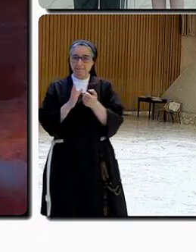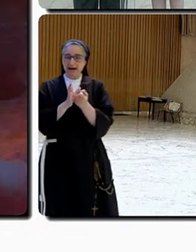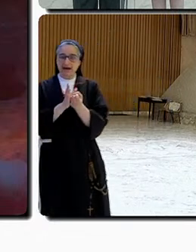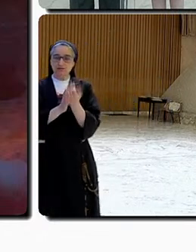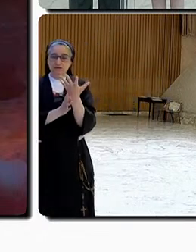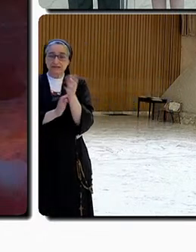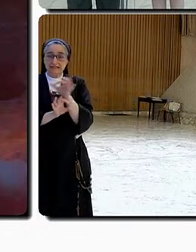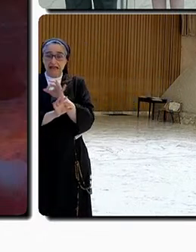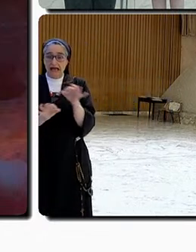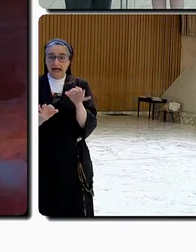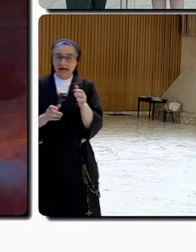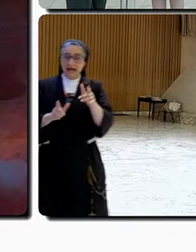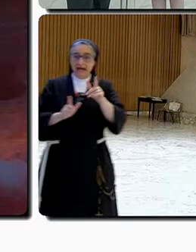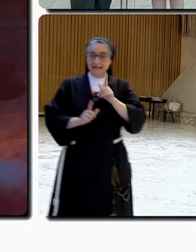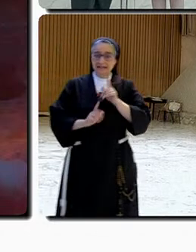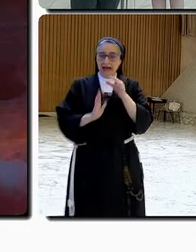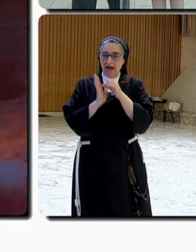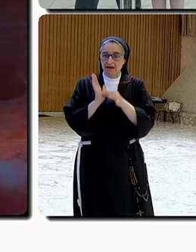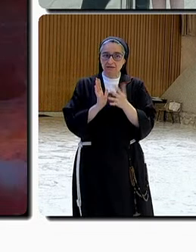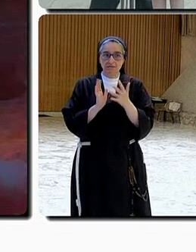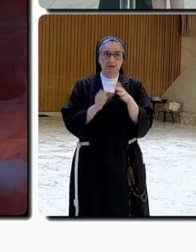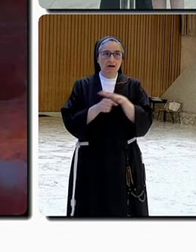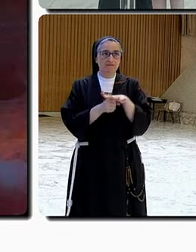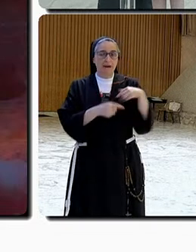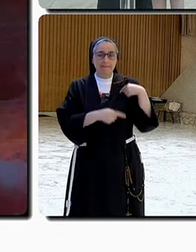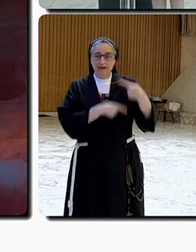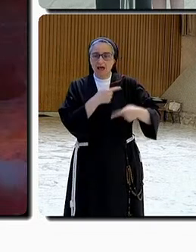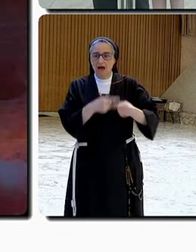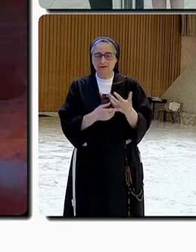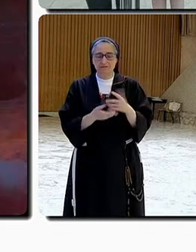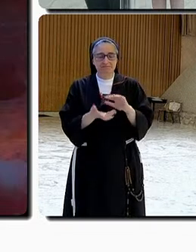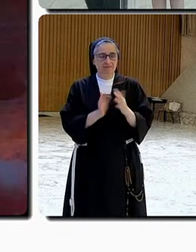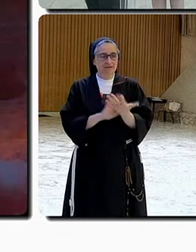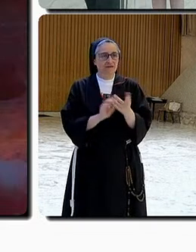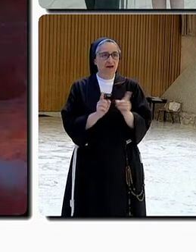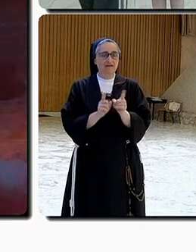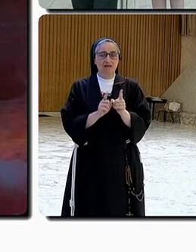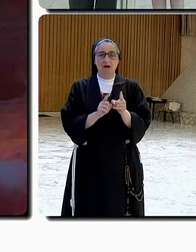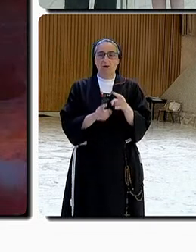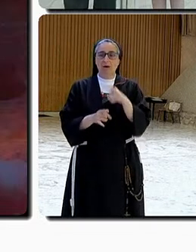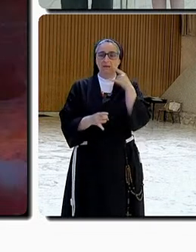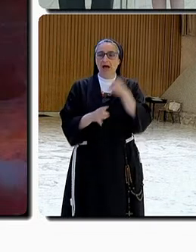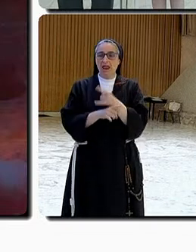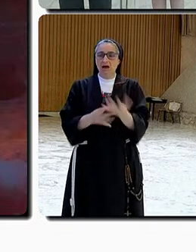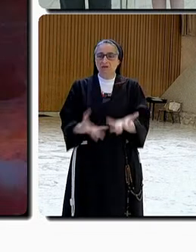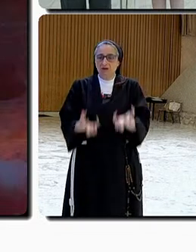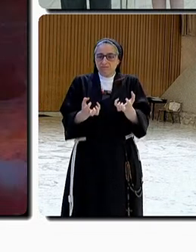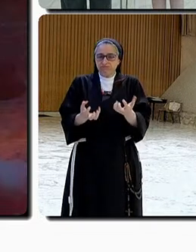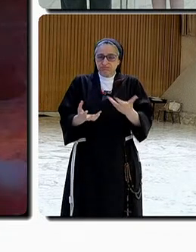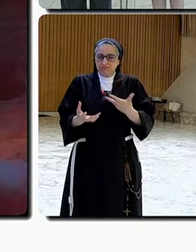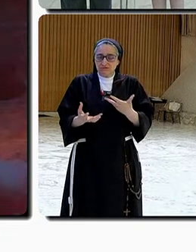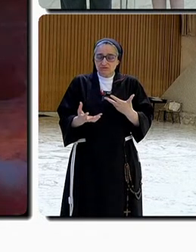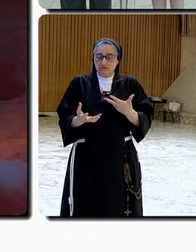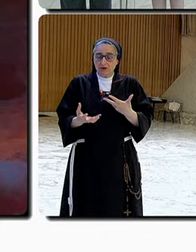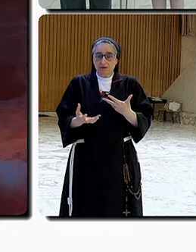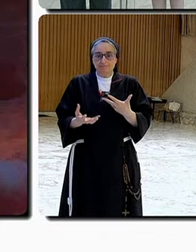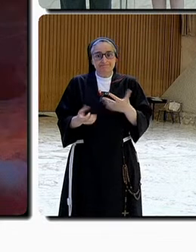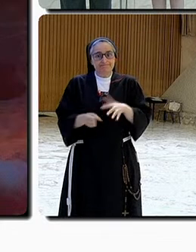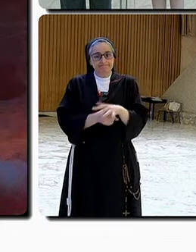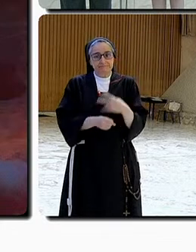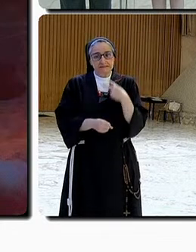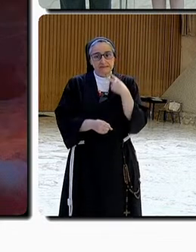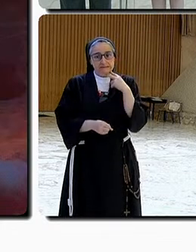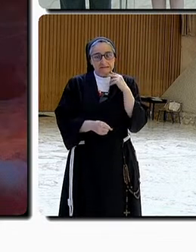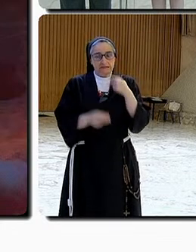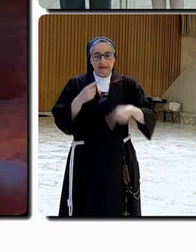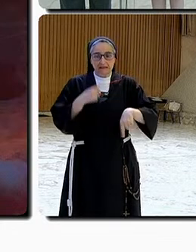relationship, family rituals become a pile of dry wood, one more task for families to bicker about. Without the rite